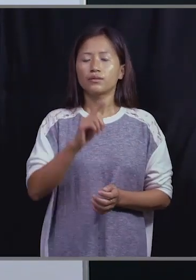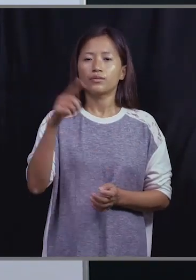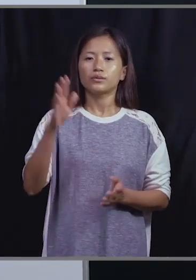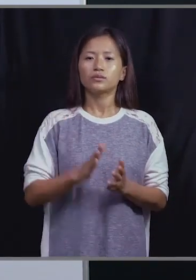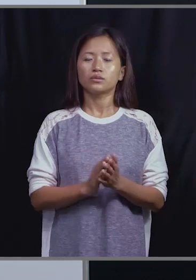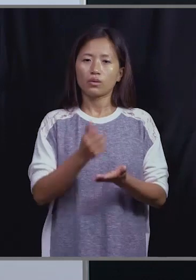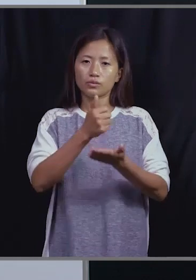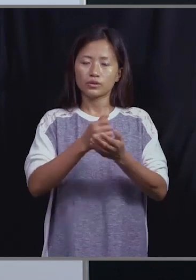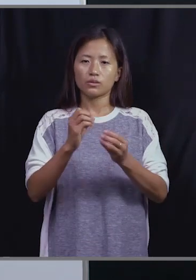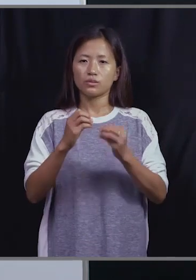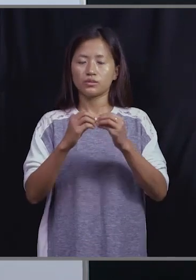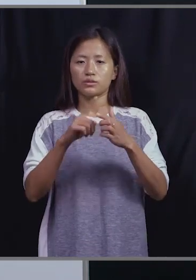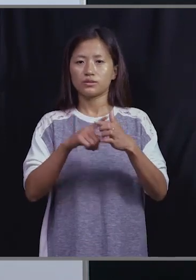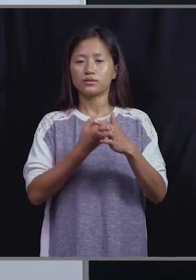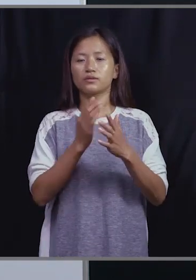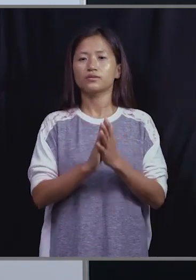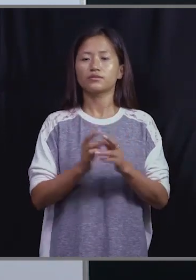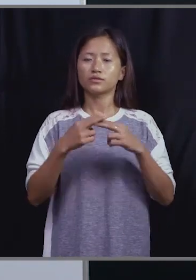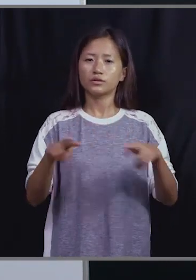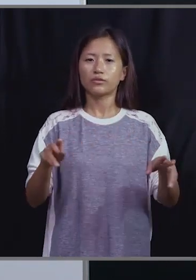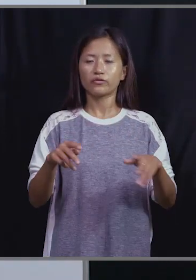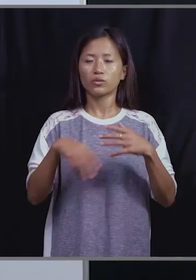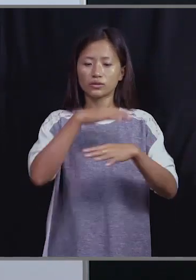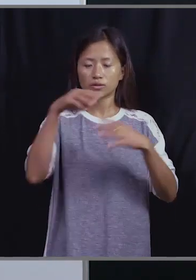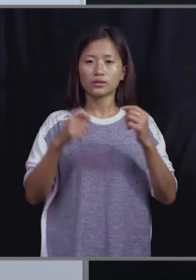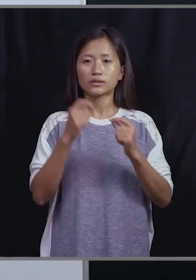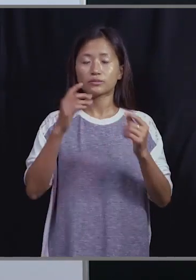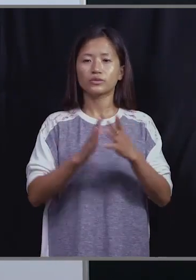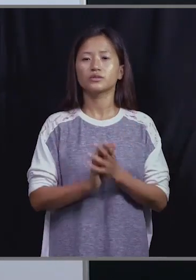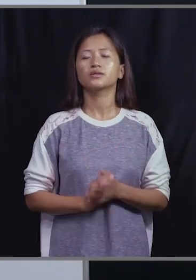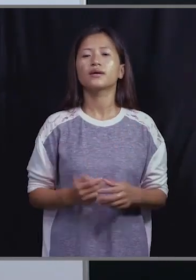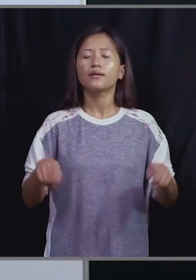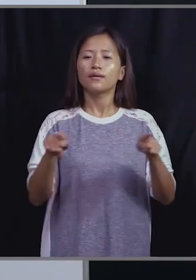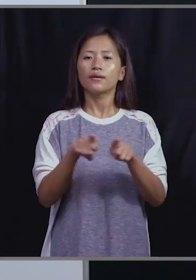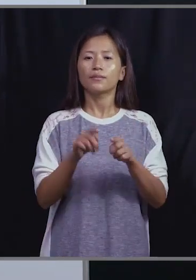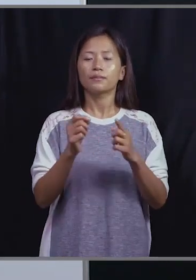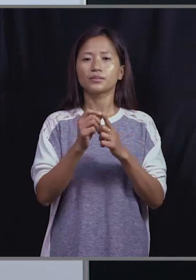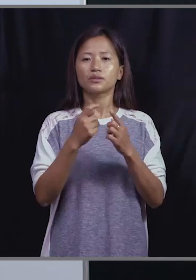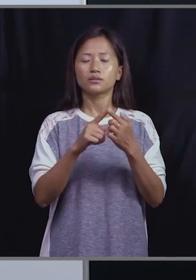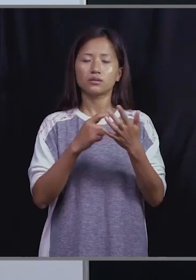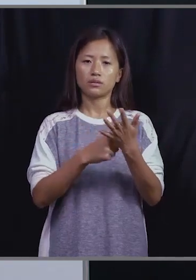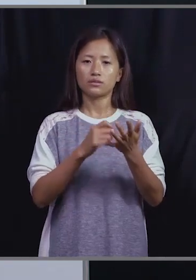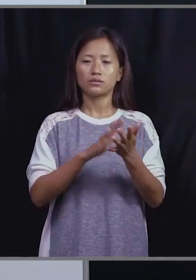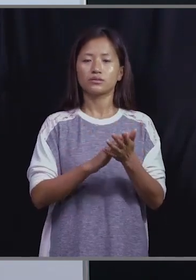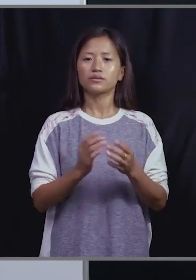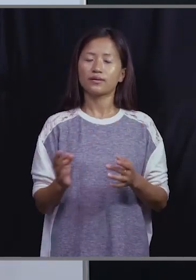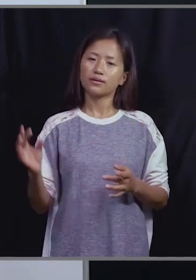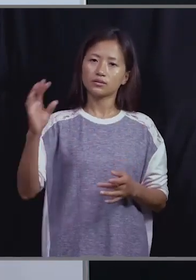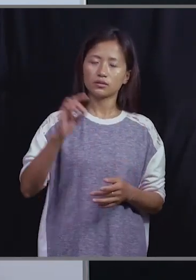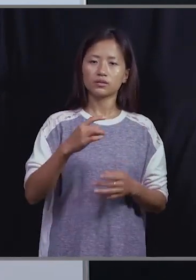to object, freedom of expression. It was all present here. And in perestroika, it means